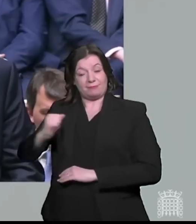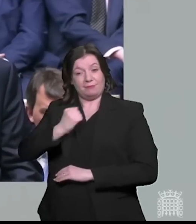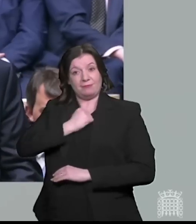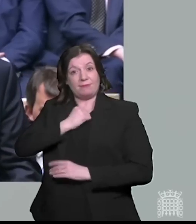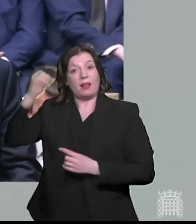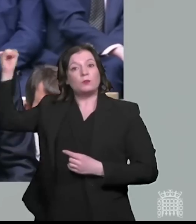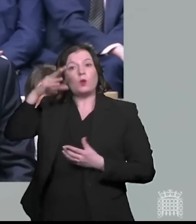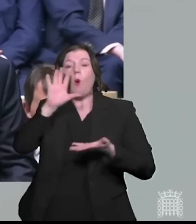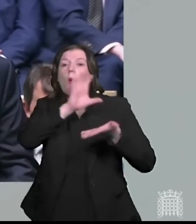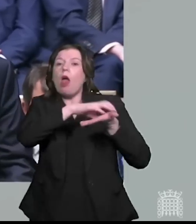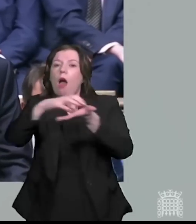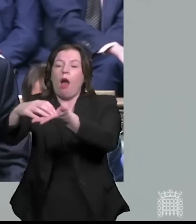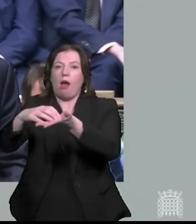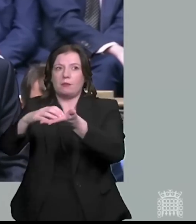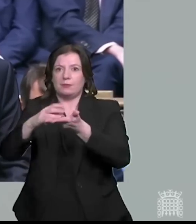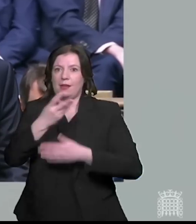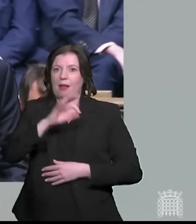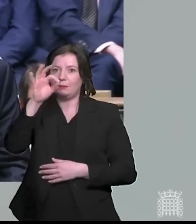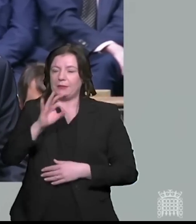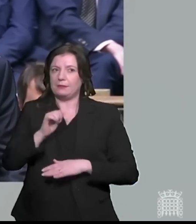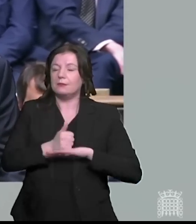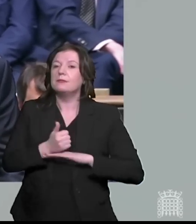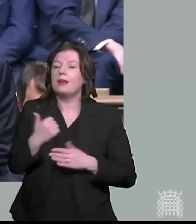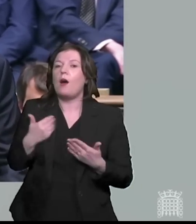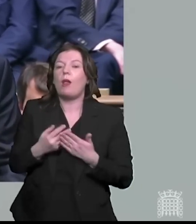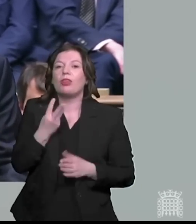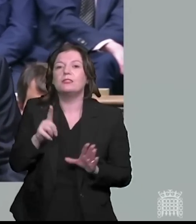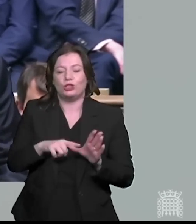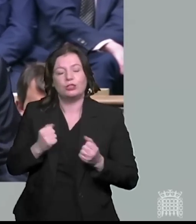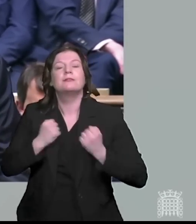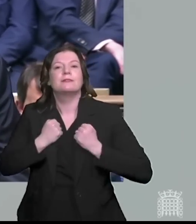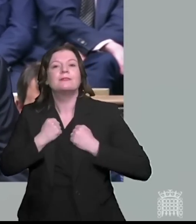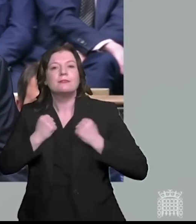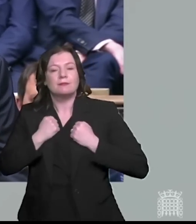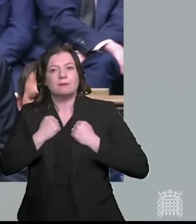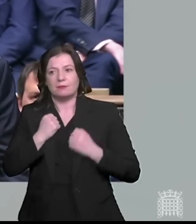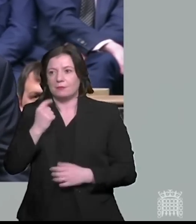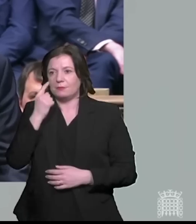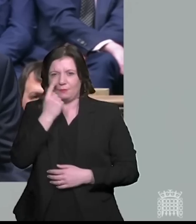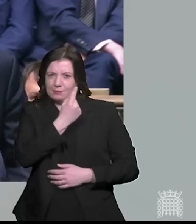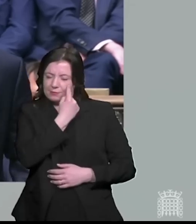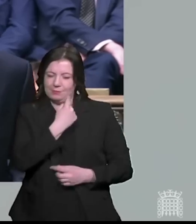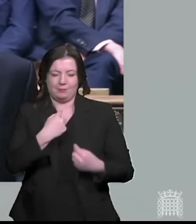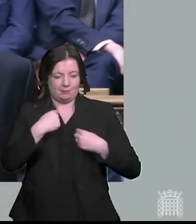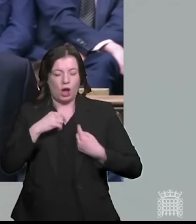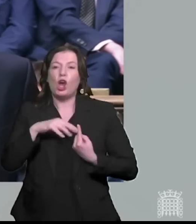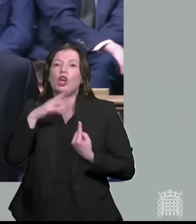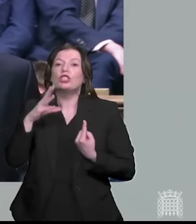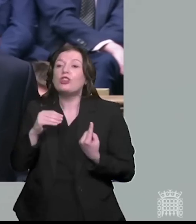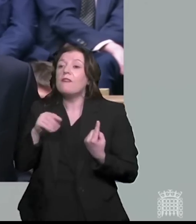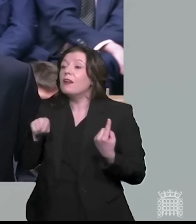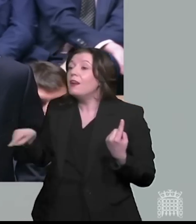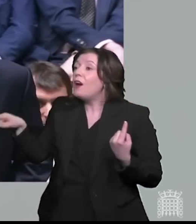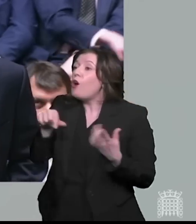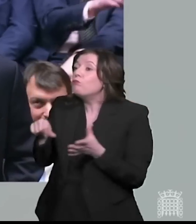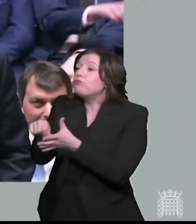solar power was installed in the last 13 years, showing it's the Conservatives who fix the roof when